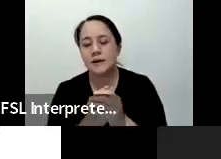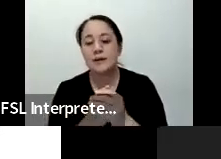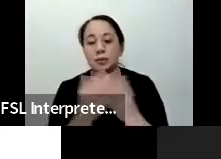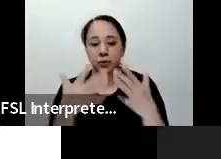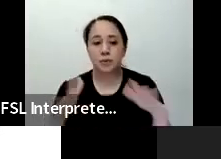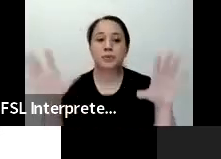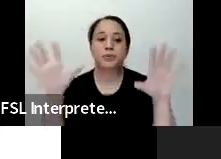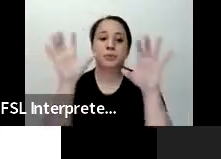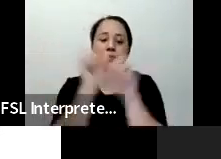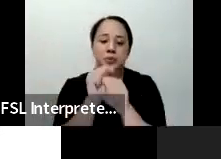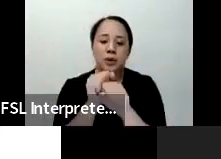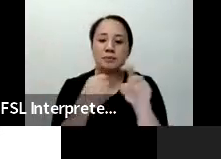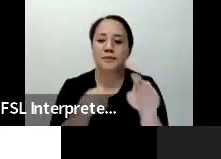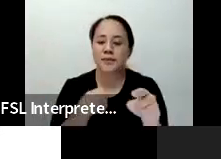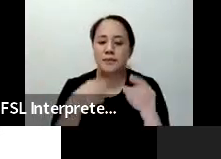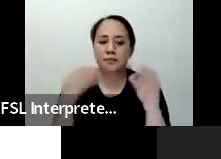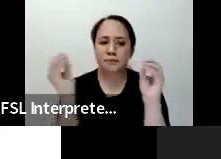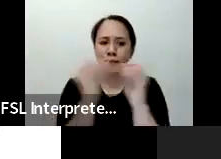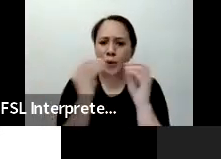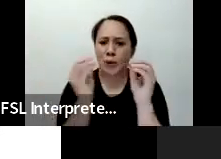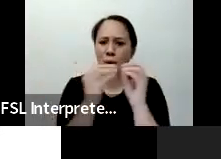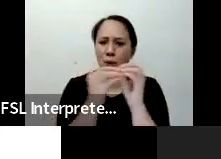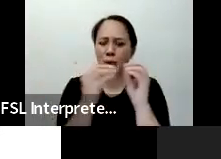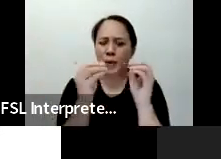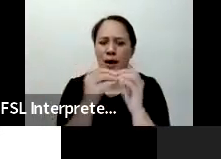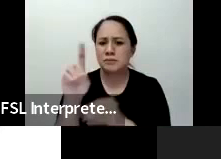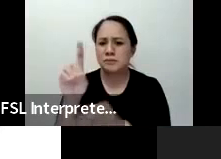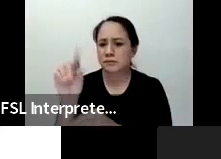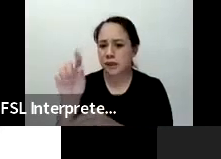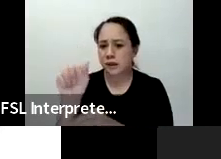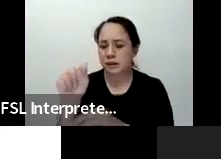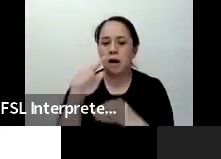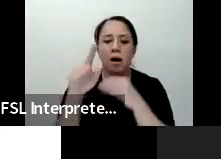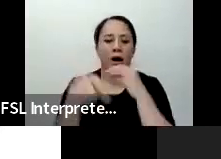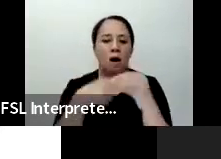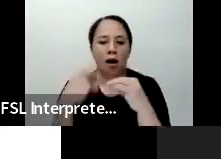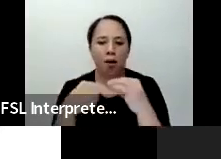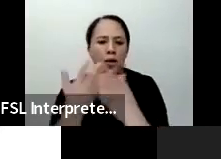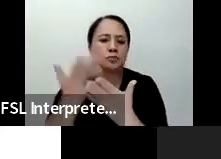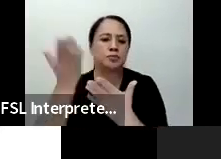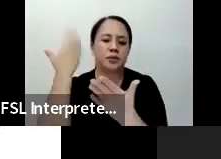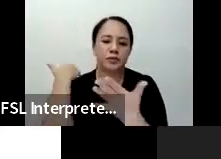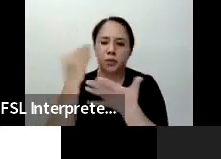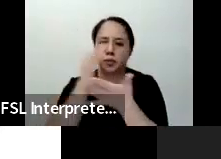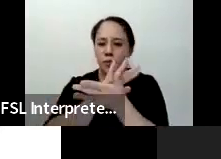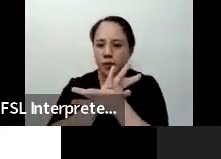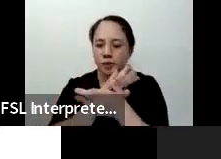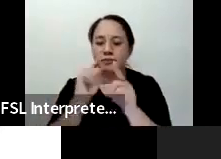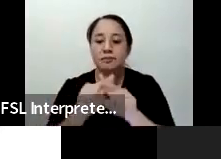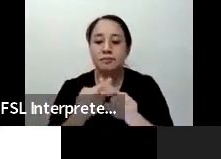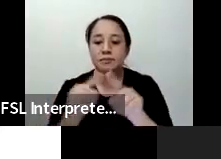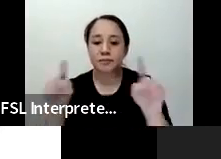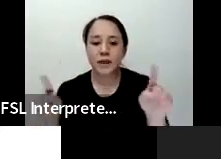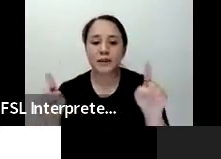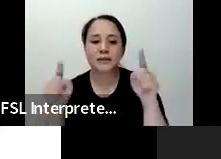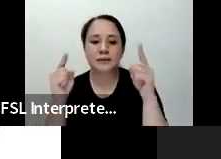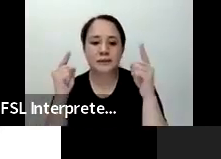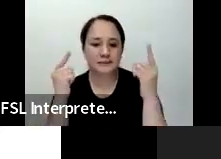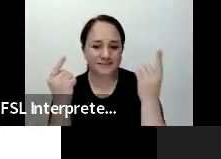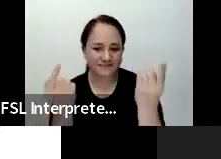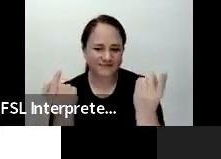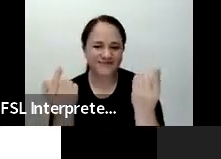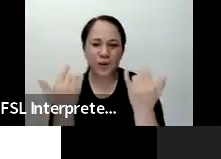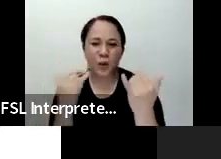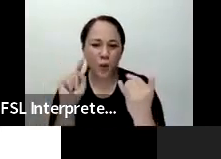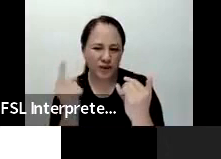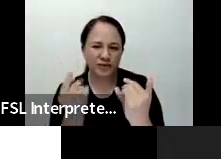lamang po, marami pa sana akong ilang mga datos tungkol sa mga nakaraang pandemya, but since we only